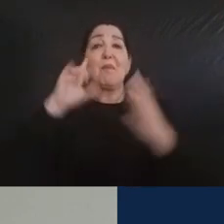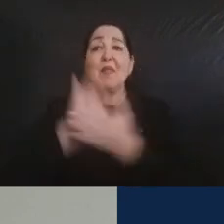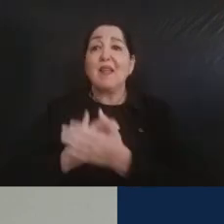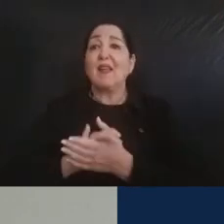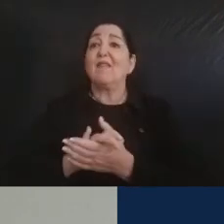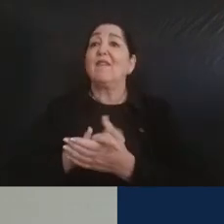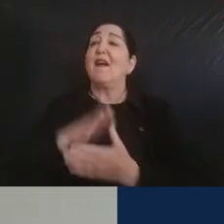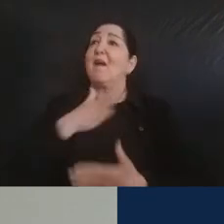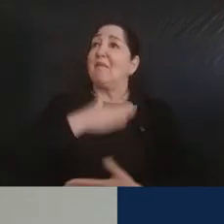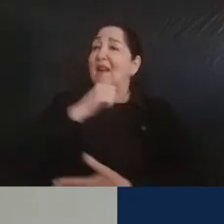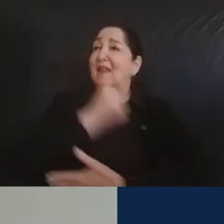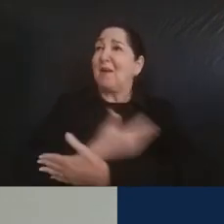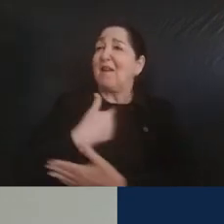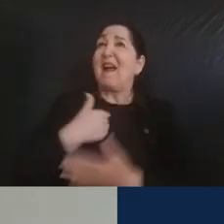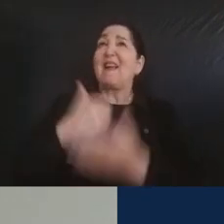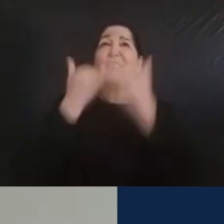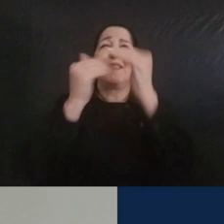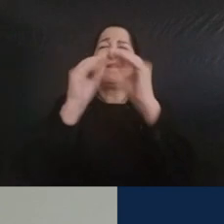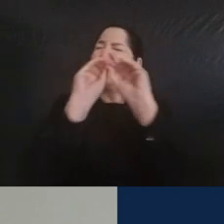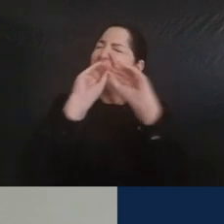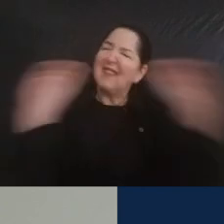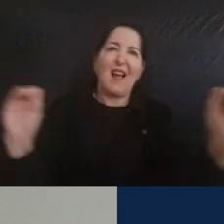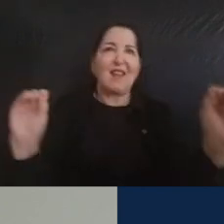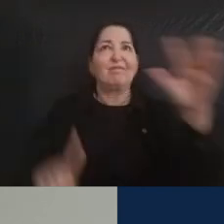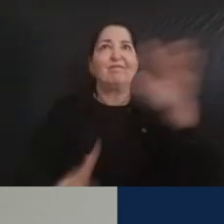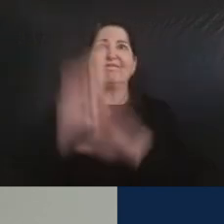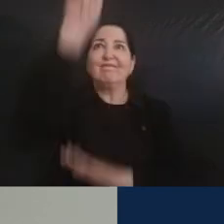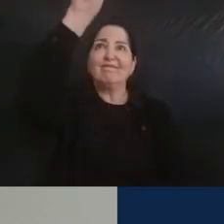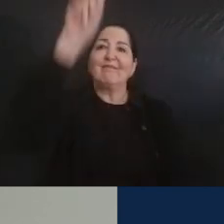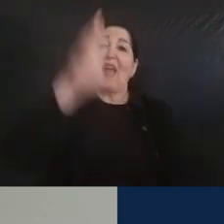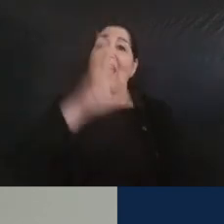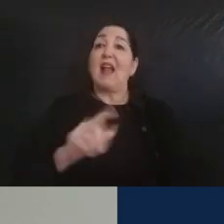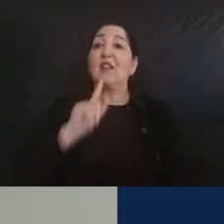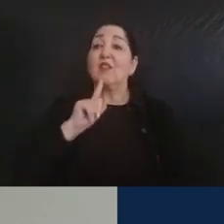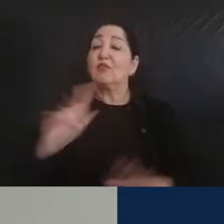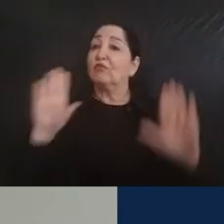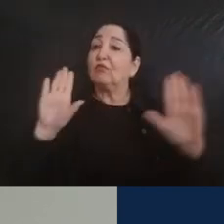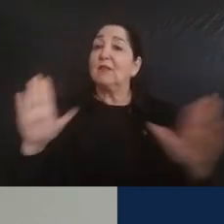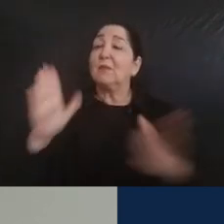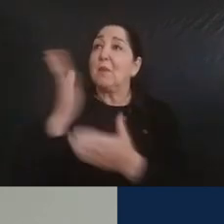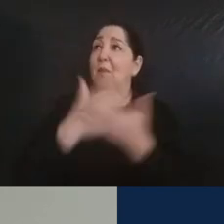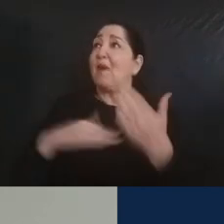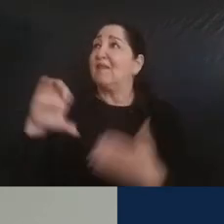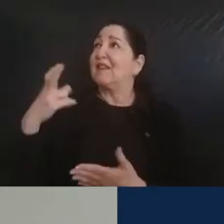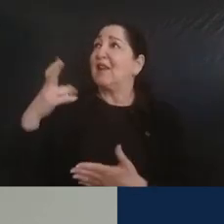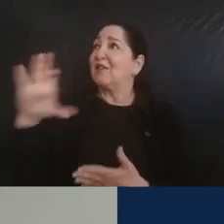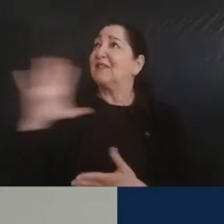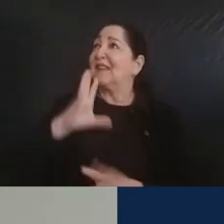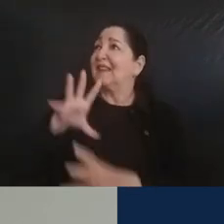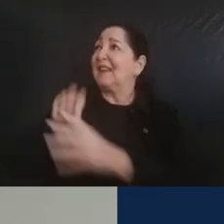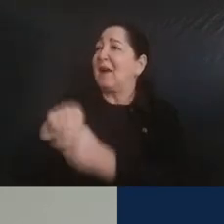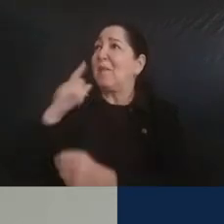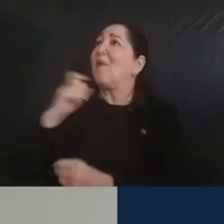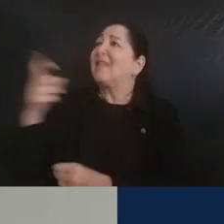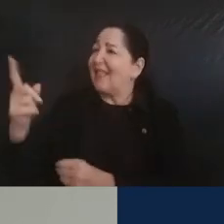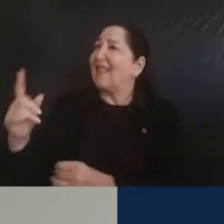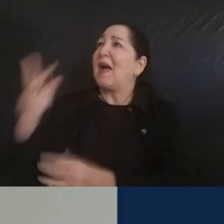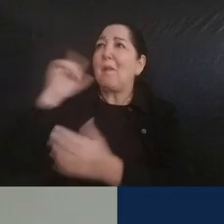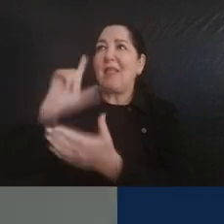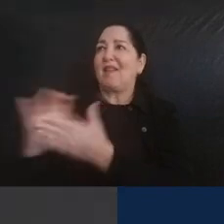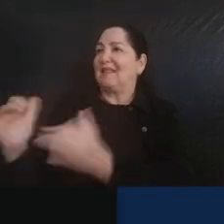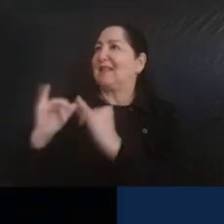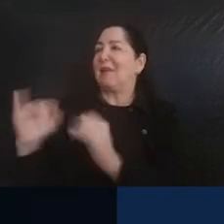no limits, and it's great to be part of CHC that also believes that there are no limits for individuals with hearing